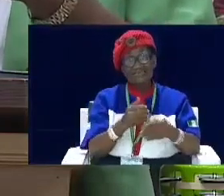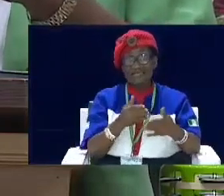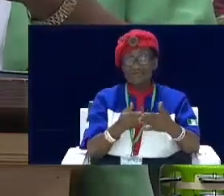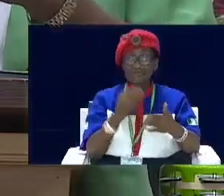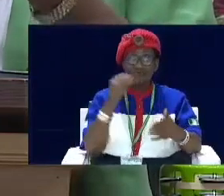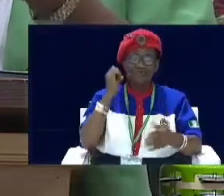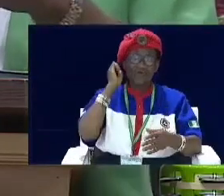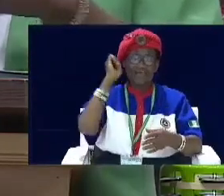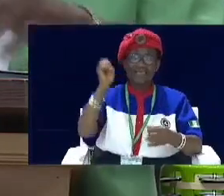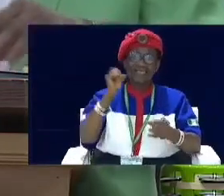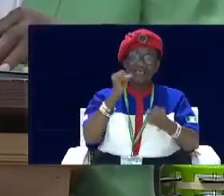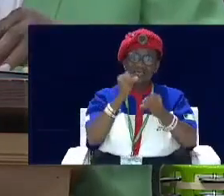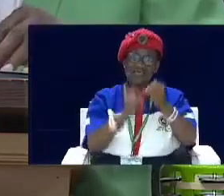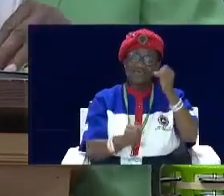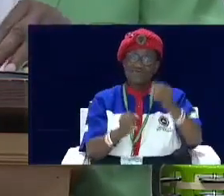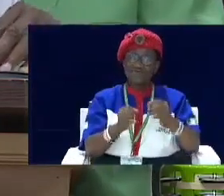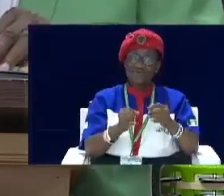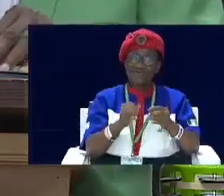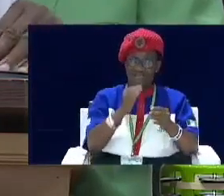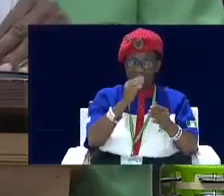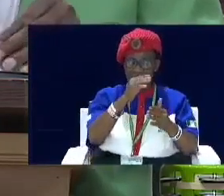got the